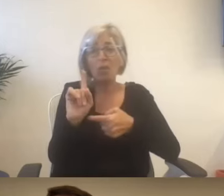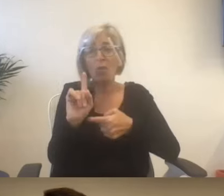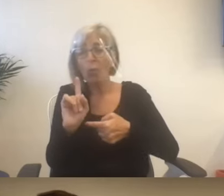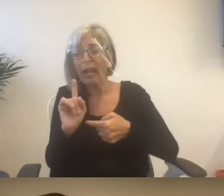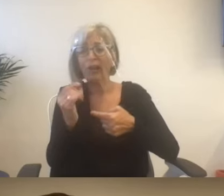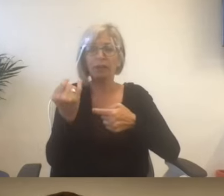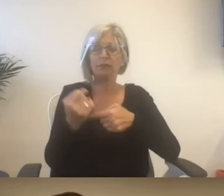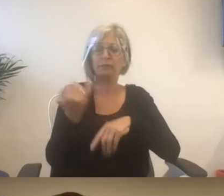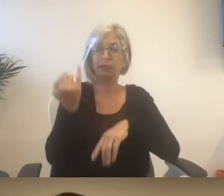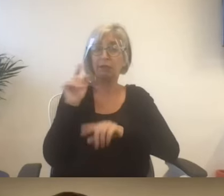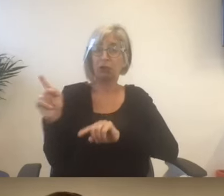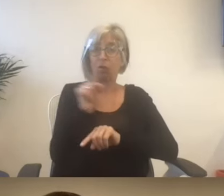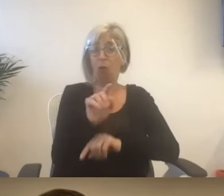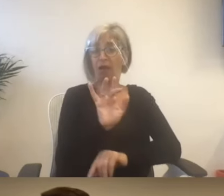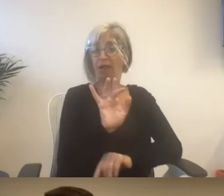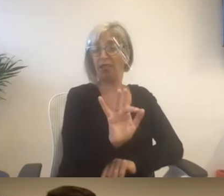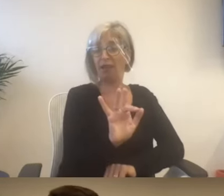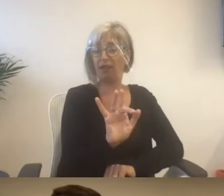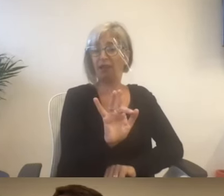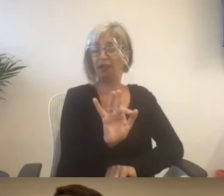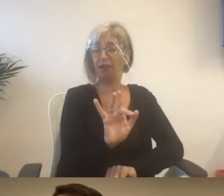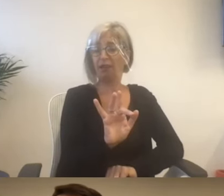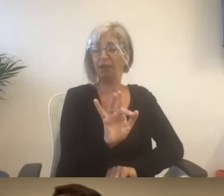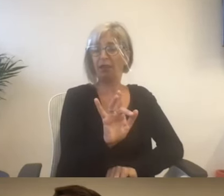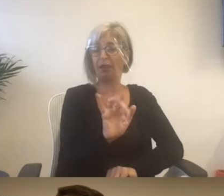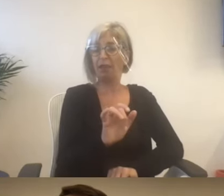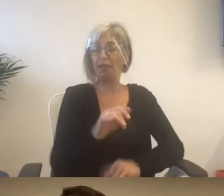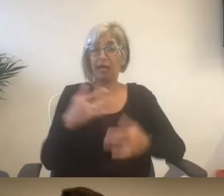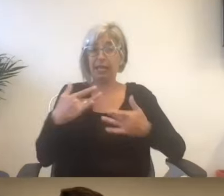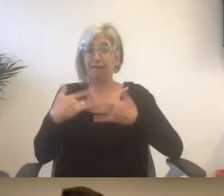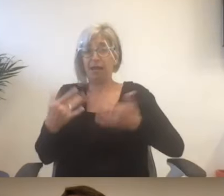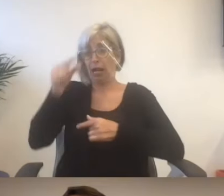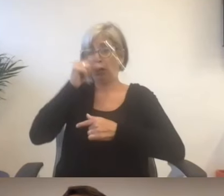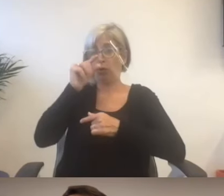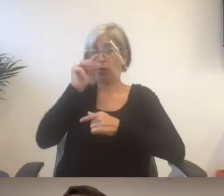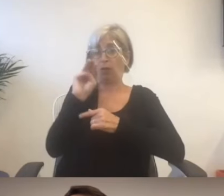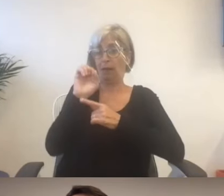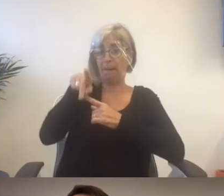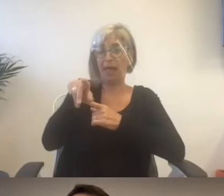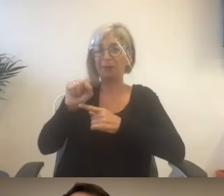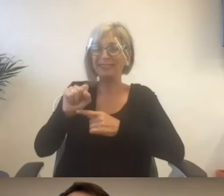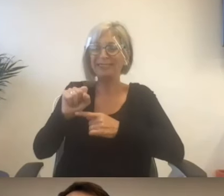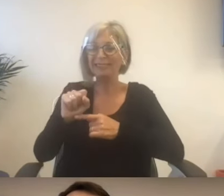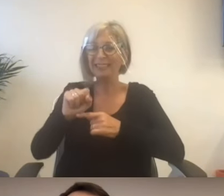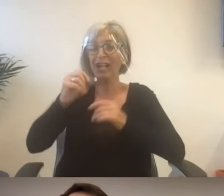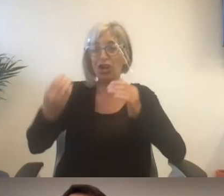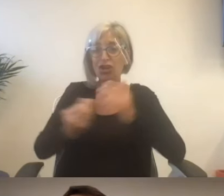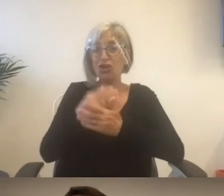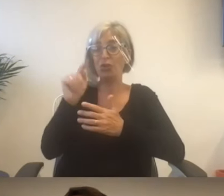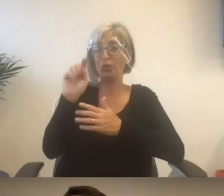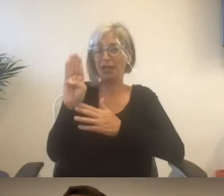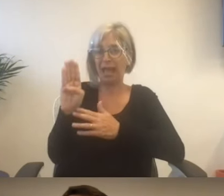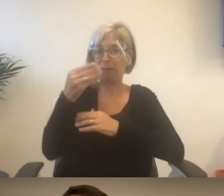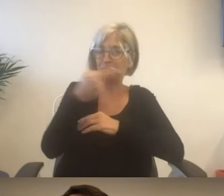is. If you go over and click on the see event on Google Maps, it brings up a new tab of